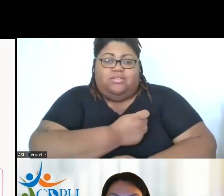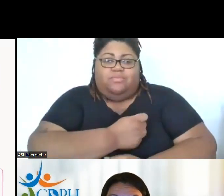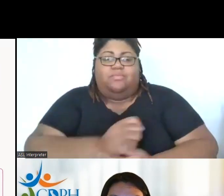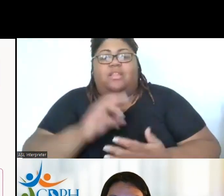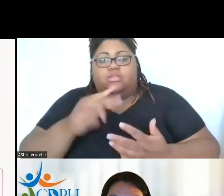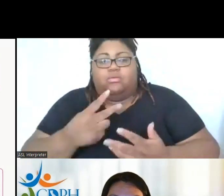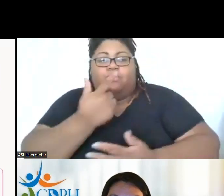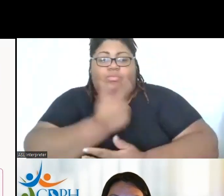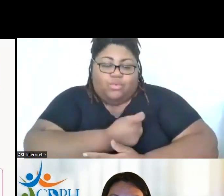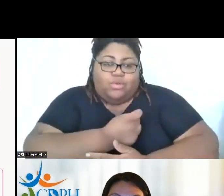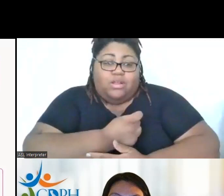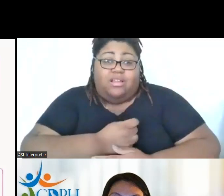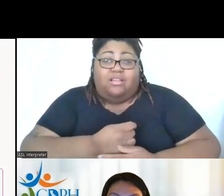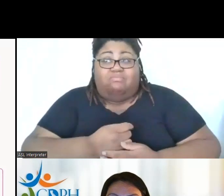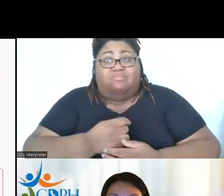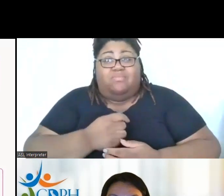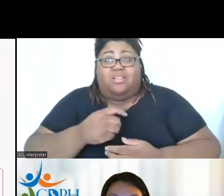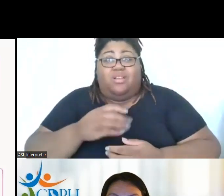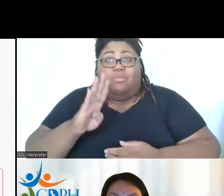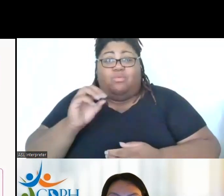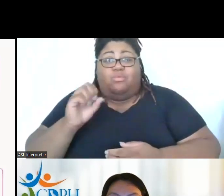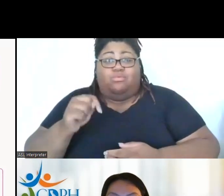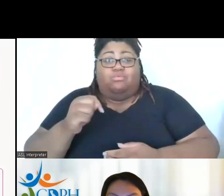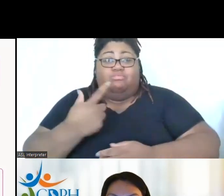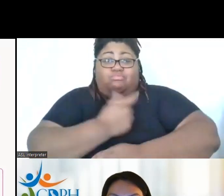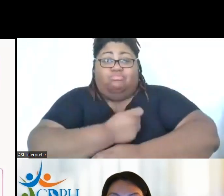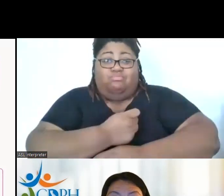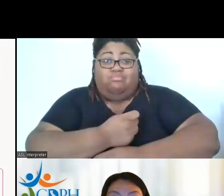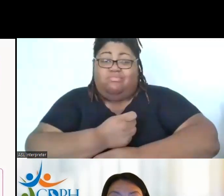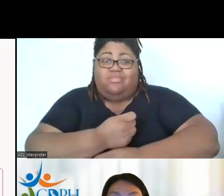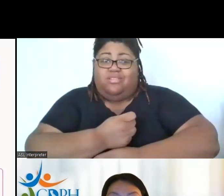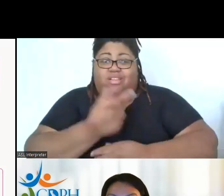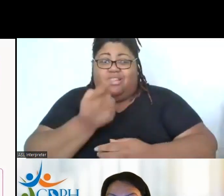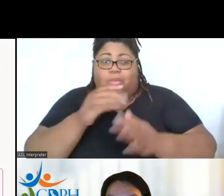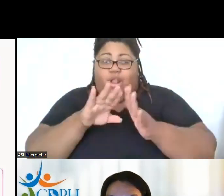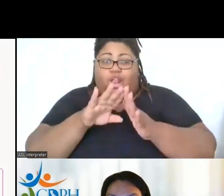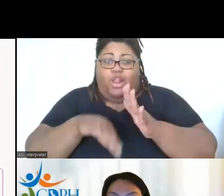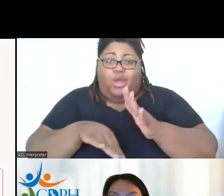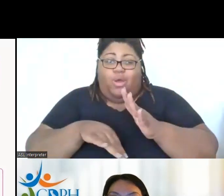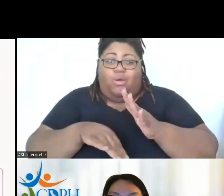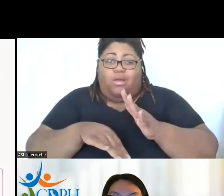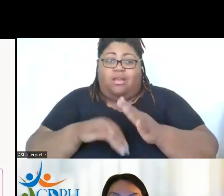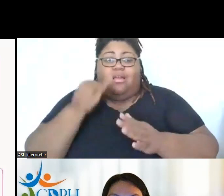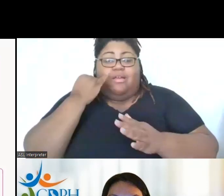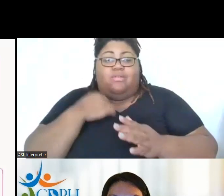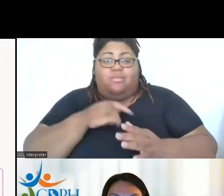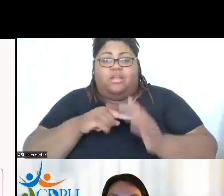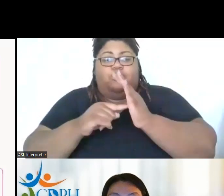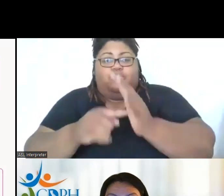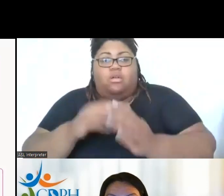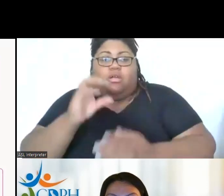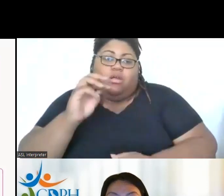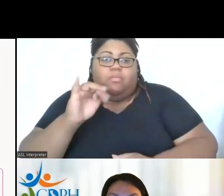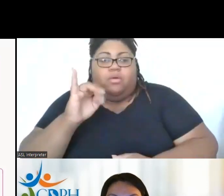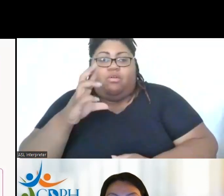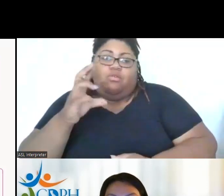Unfortunately, the booster rates for COVID have been quite low. I think if maybe we had marketed it as the Omicron booster, perhaps folks would have understood more how